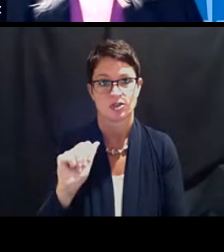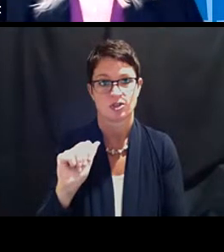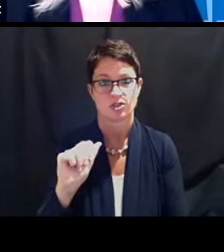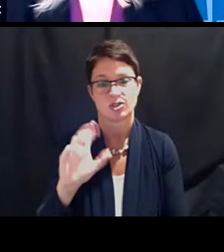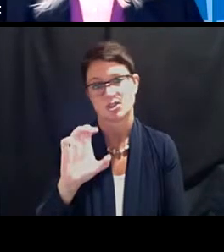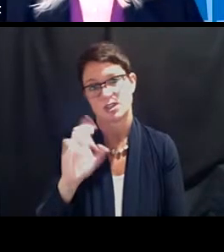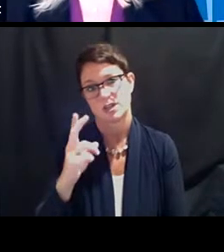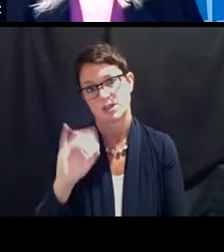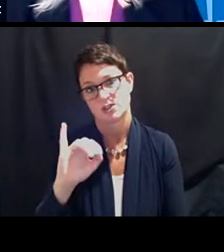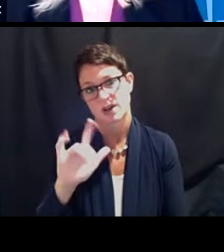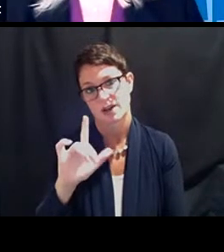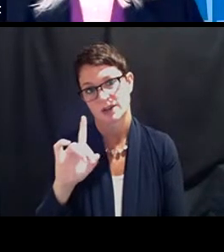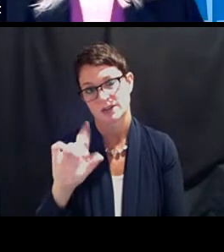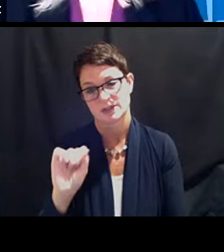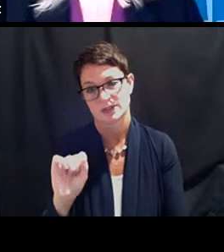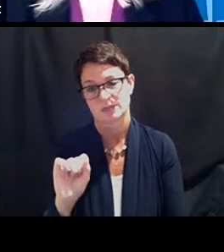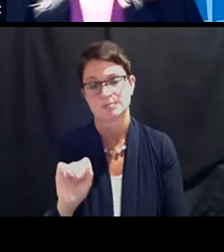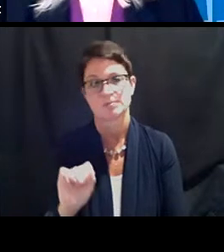DARNELL.